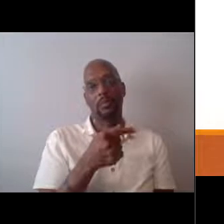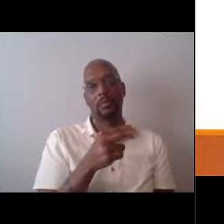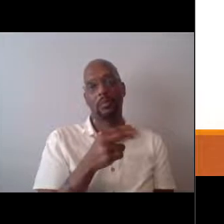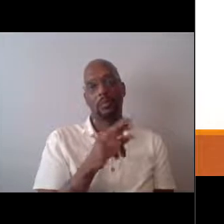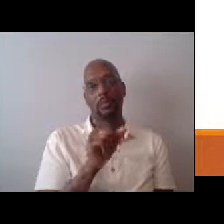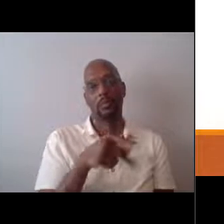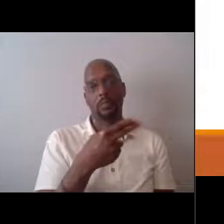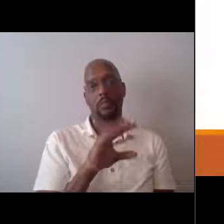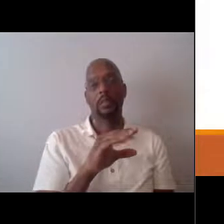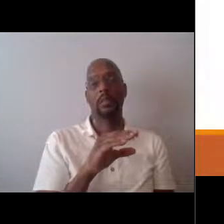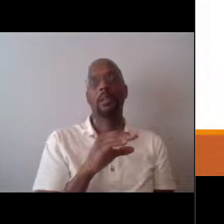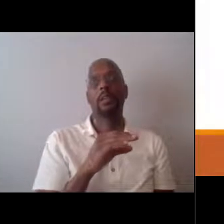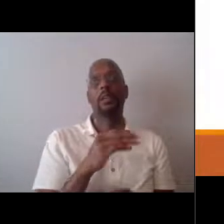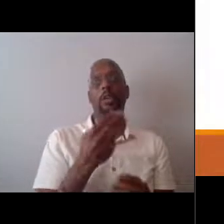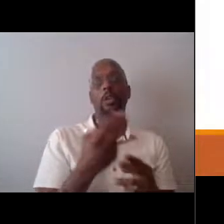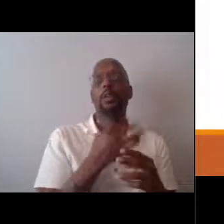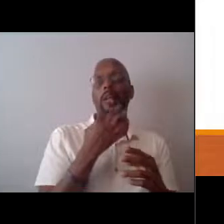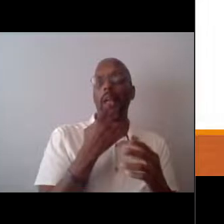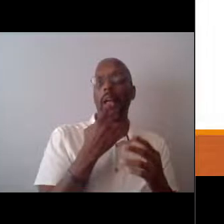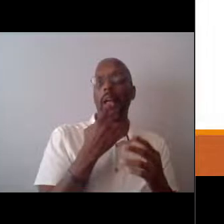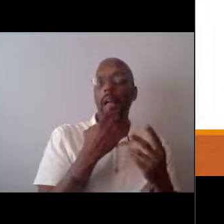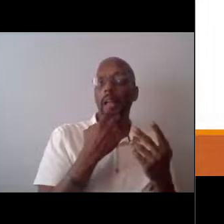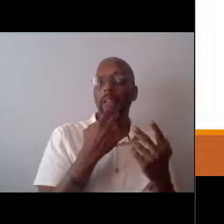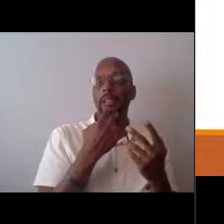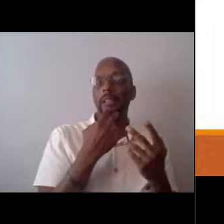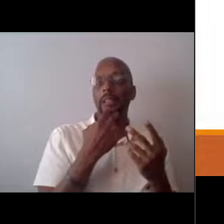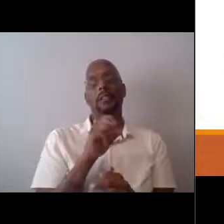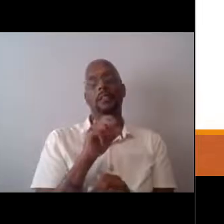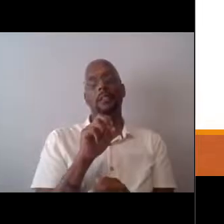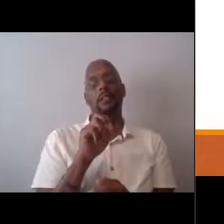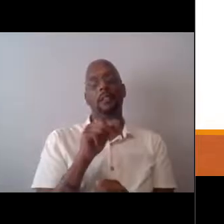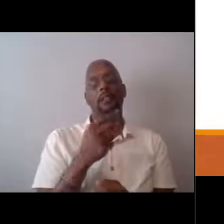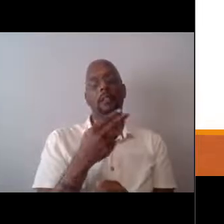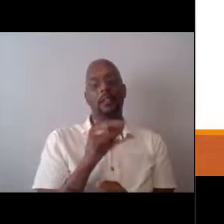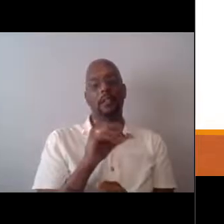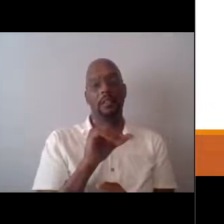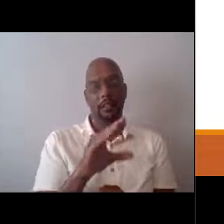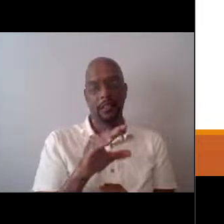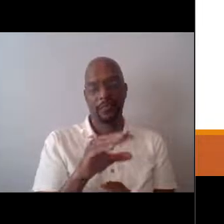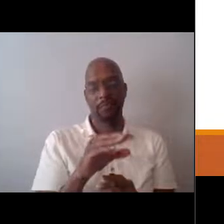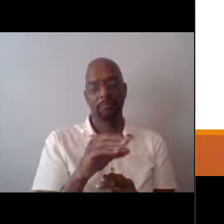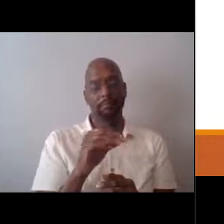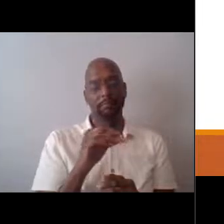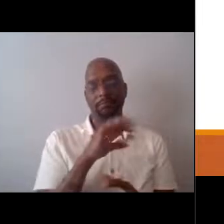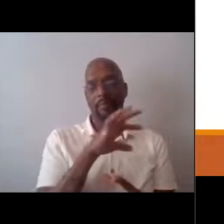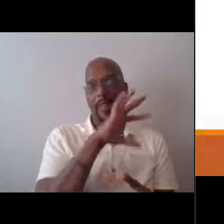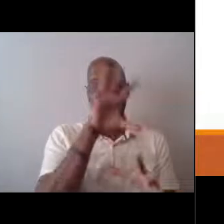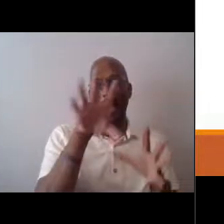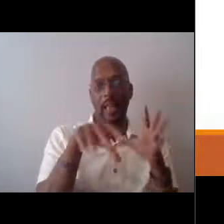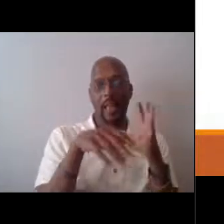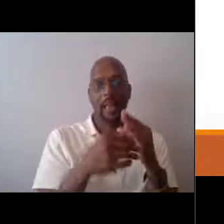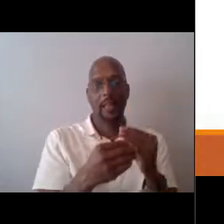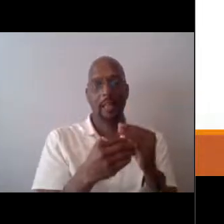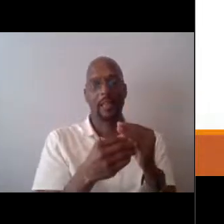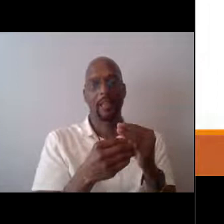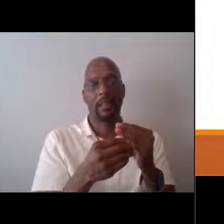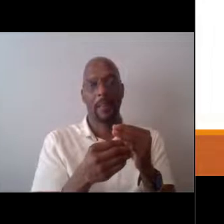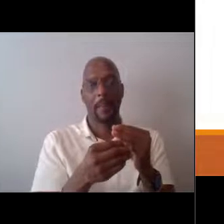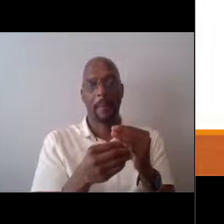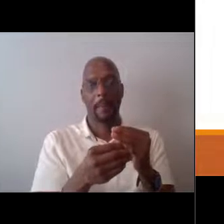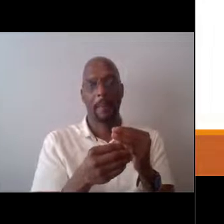and ethnicity data. Any census block just needs to be screened in based off of one of those indicators, not necessarily